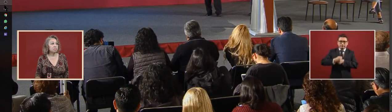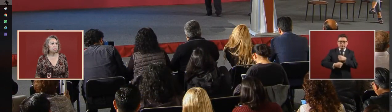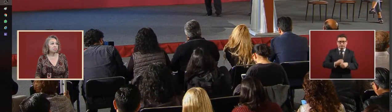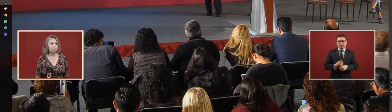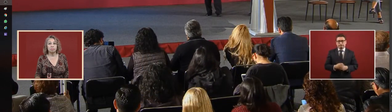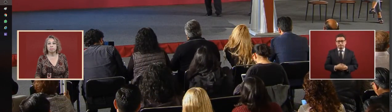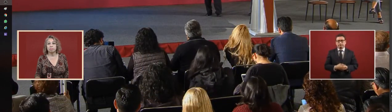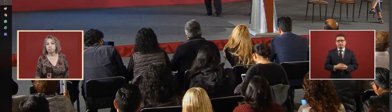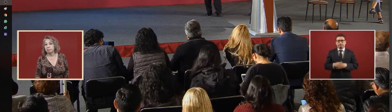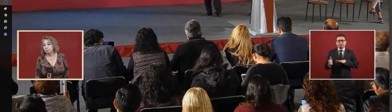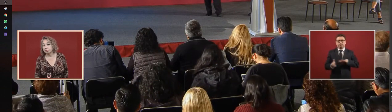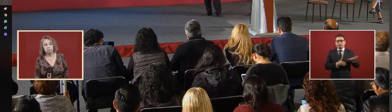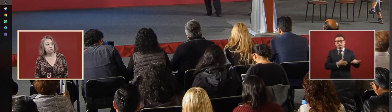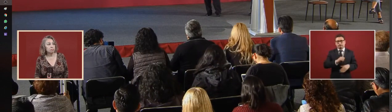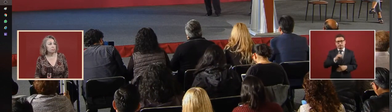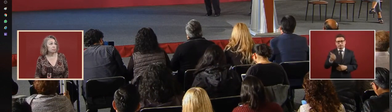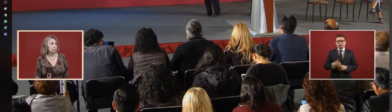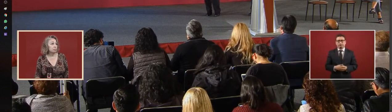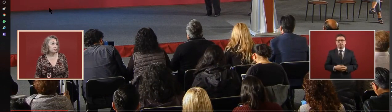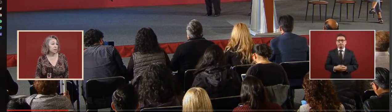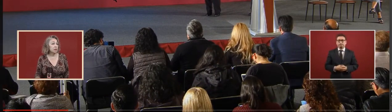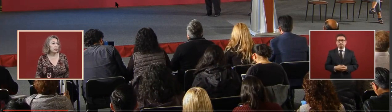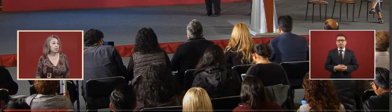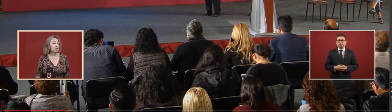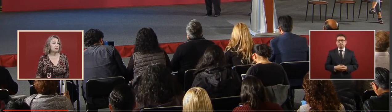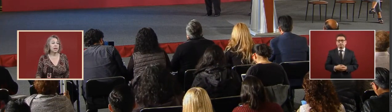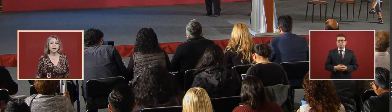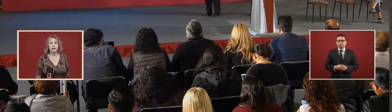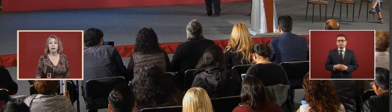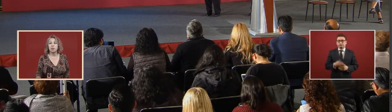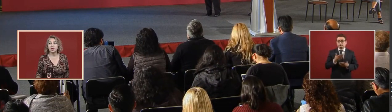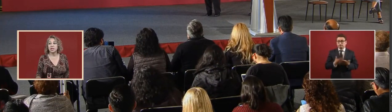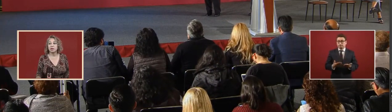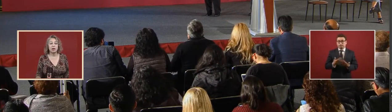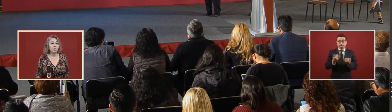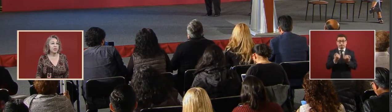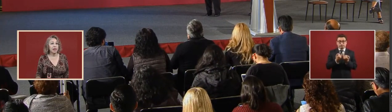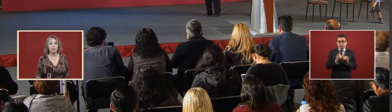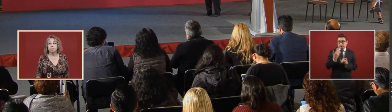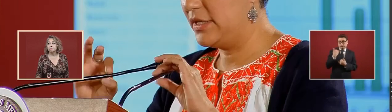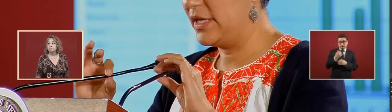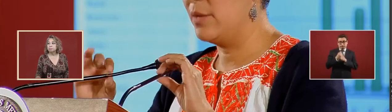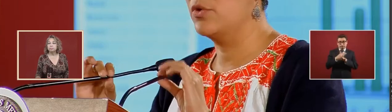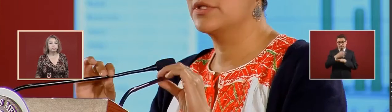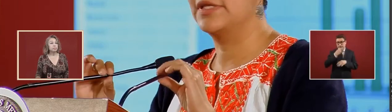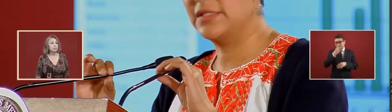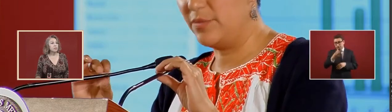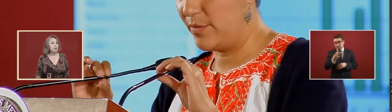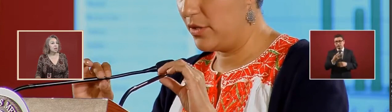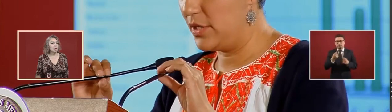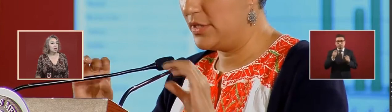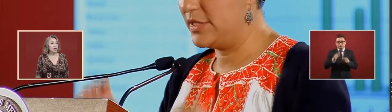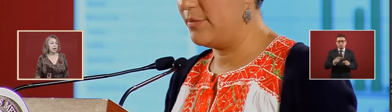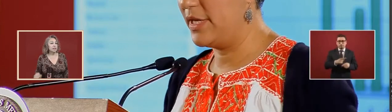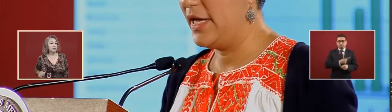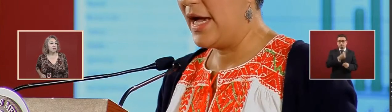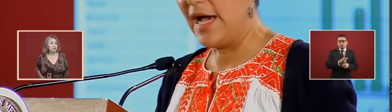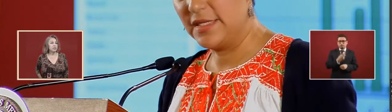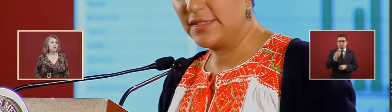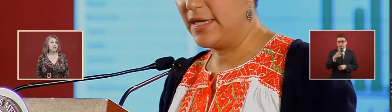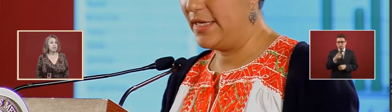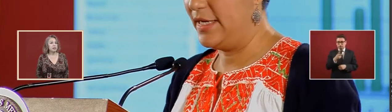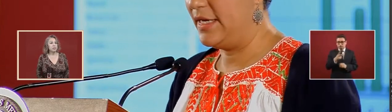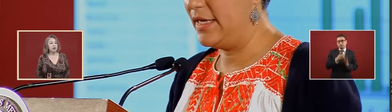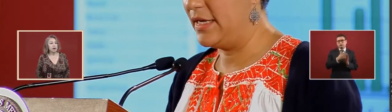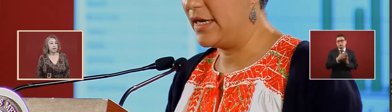snip. La siguiente, por favor. Ahora bien, tal como habíamos venido informando anteriormente, tenemos desde el 1 de diciembre as of the